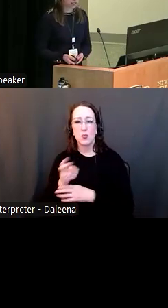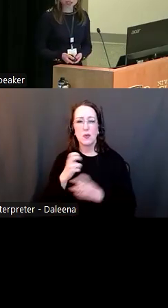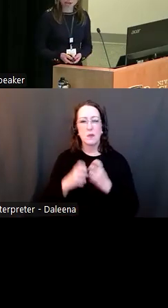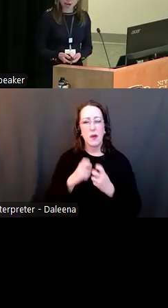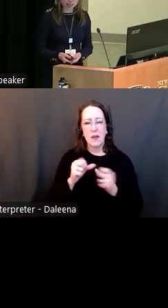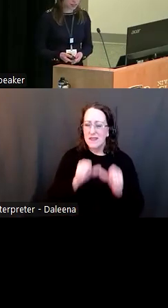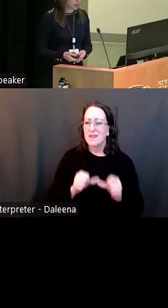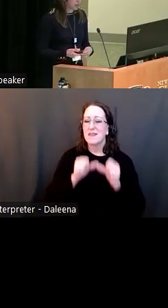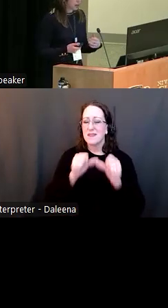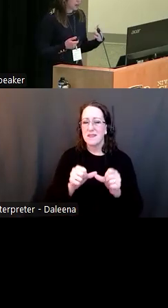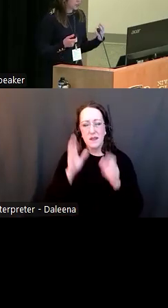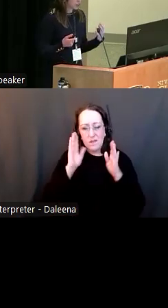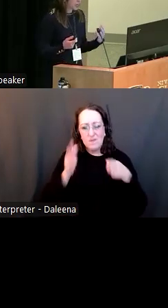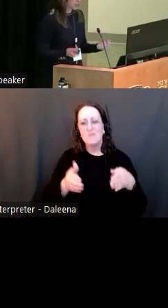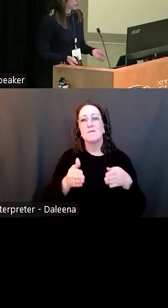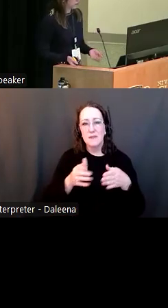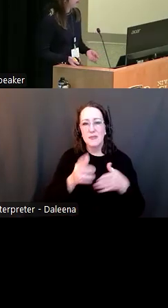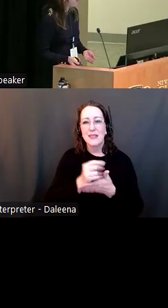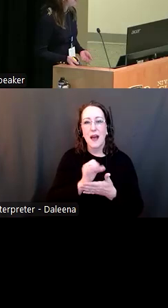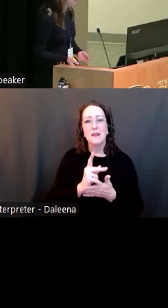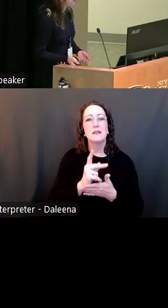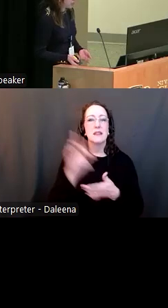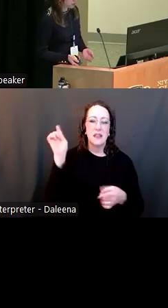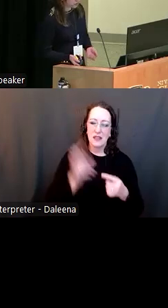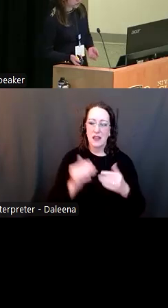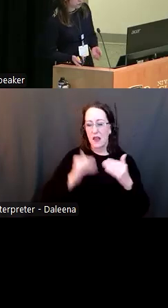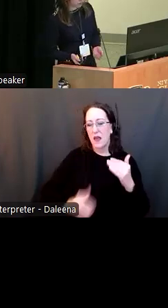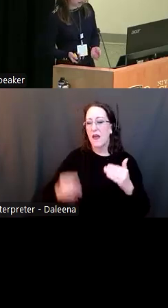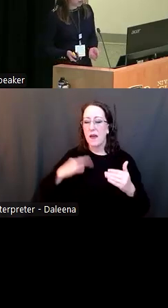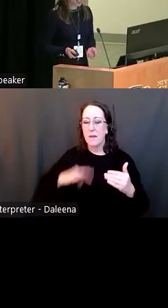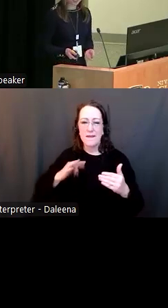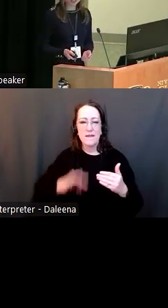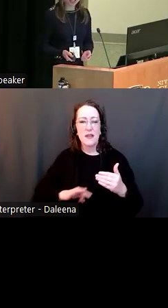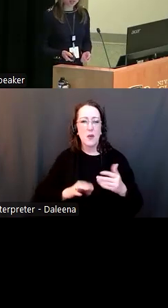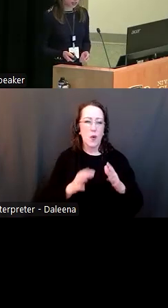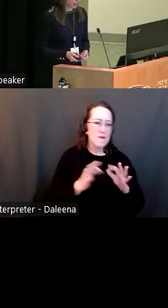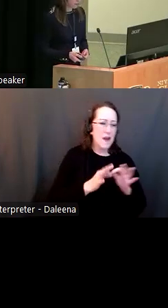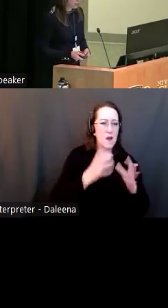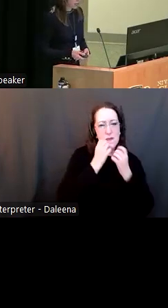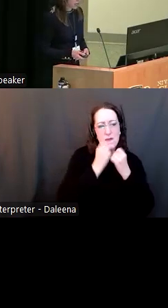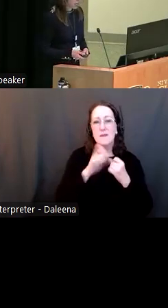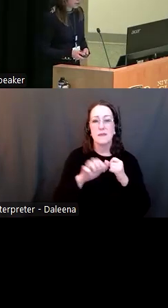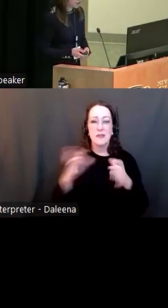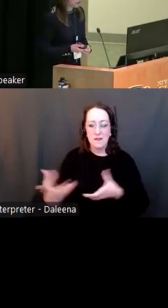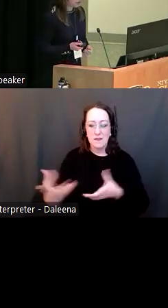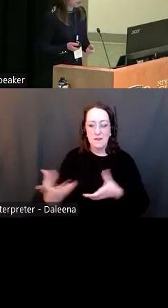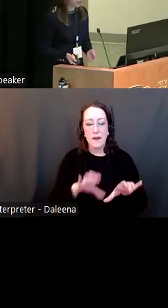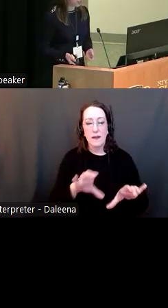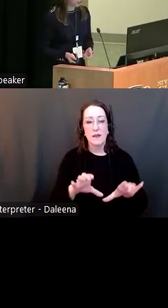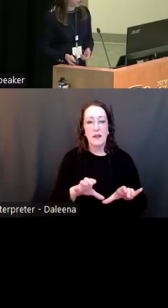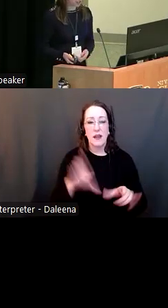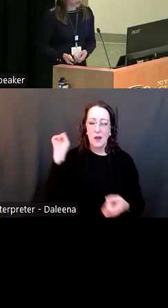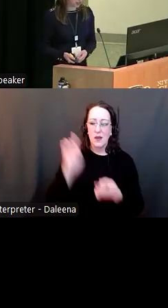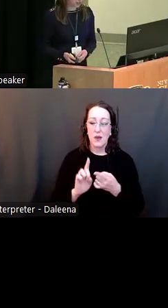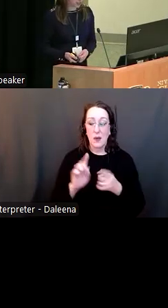persisting on a task, underestimated benefit or value of engaging in activity, and reduced ability to